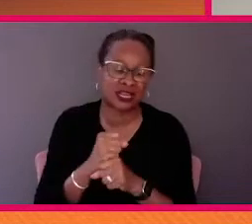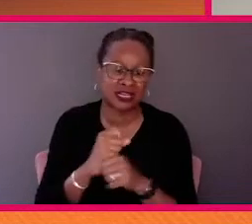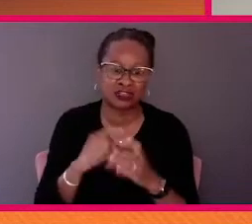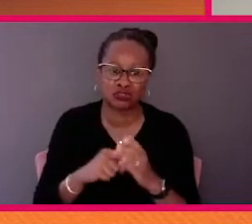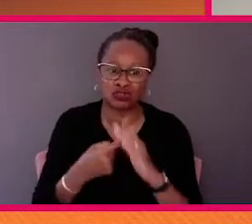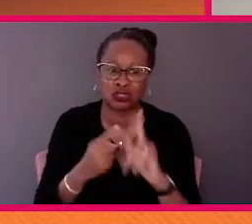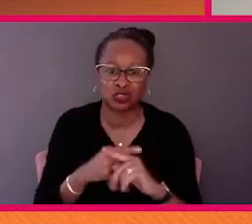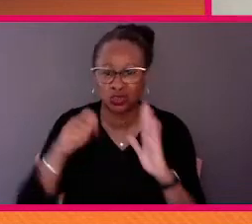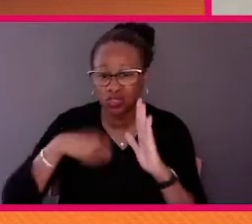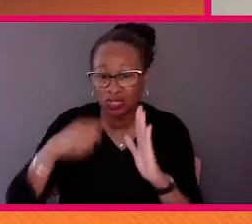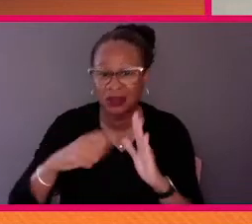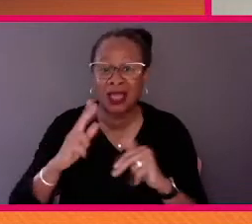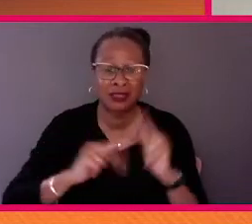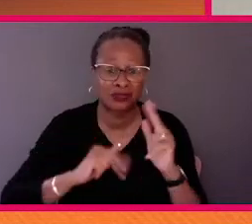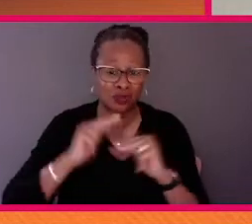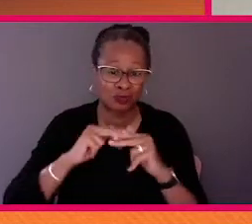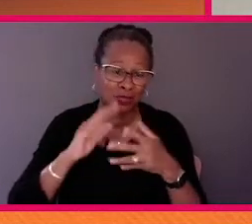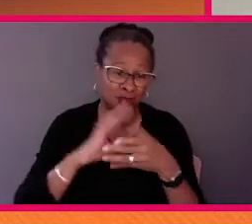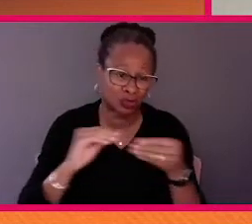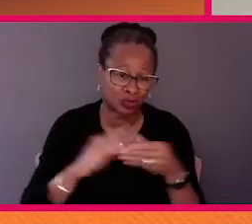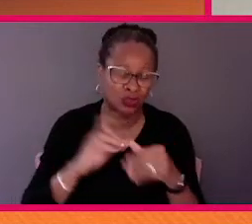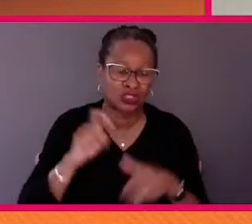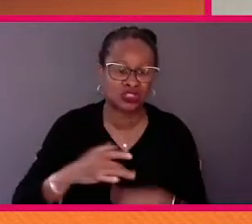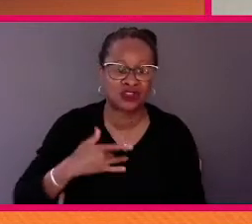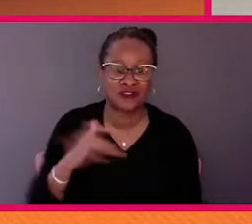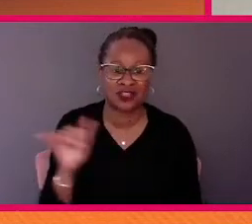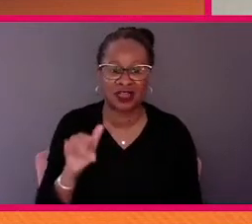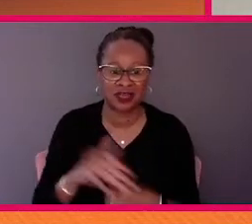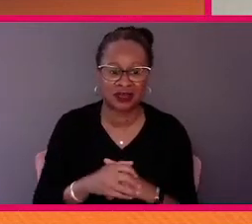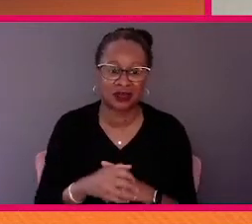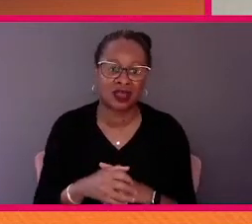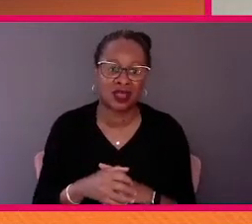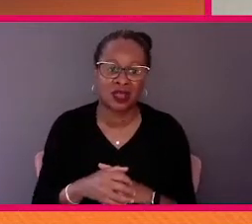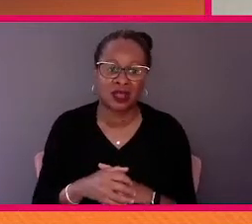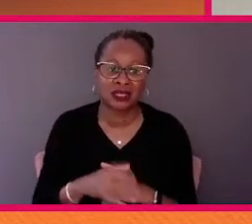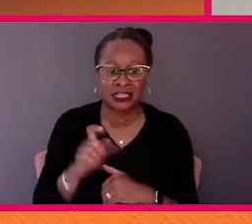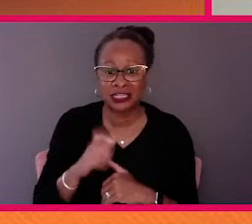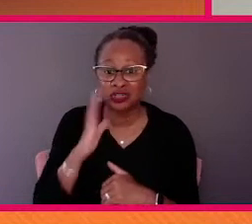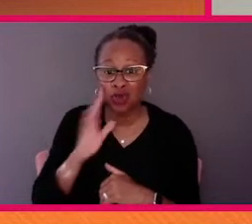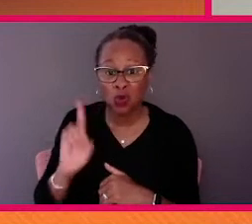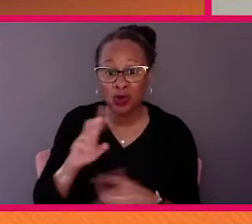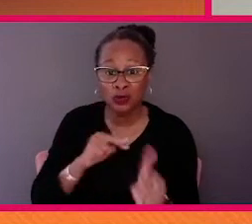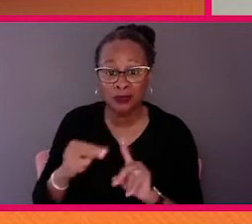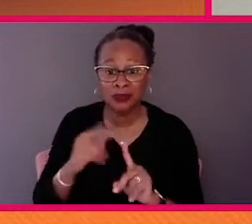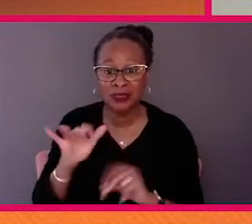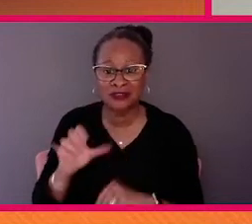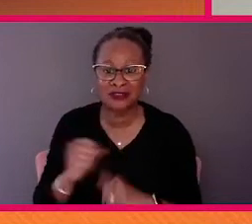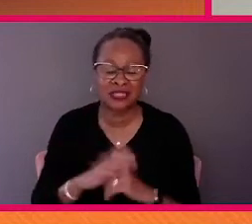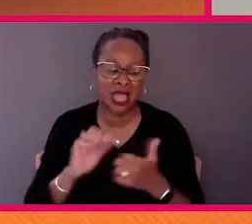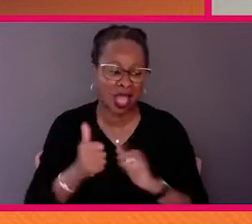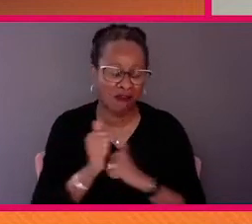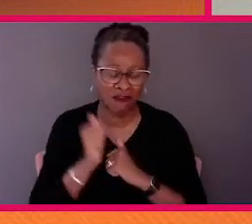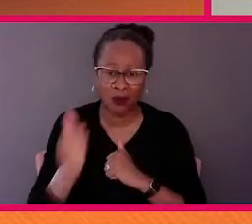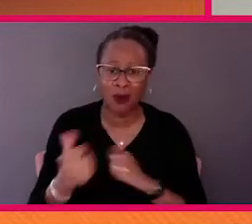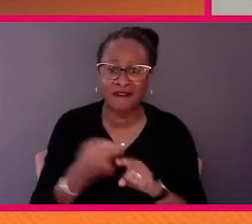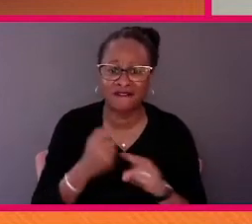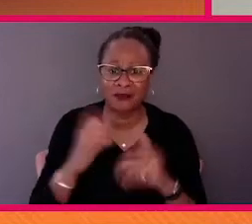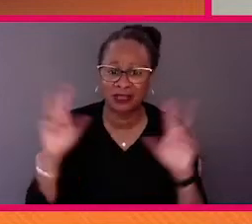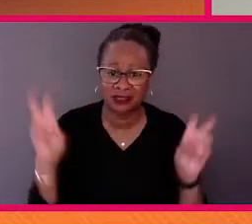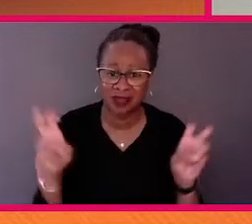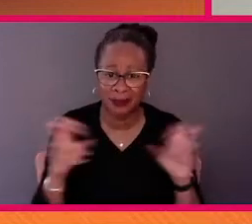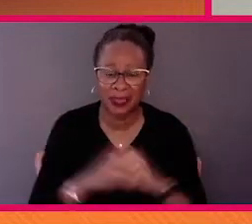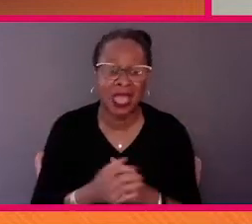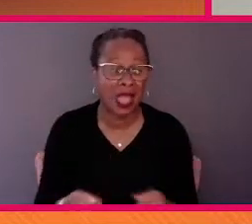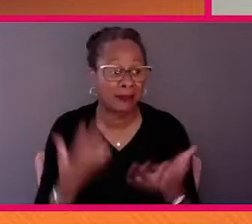starting to build these stories, you have to feel like you have to know where your perspective is and like how far away you are from the subject, how much you know, how much you don't